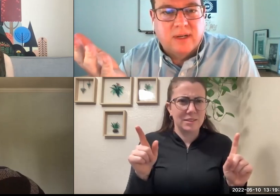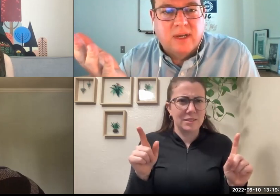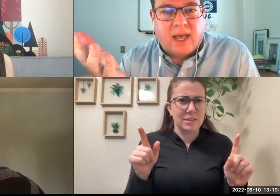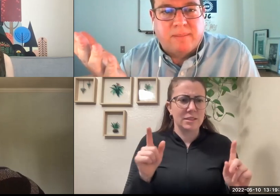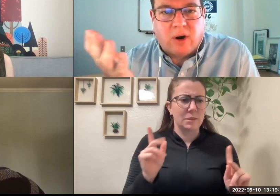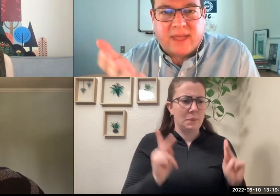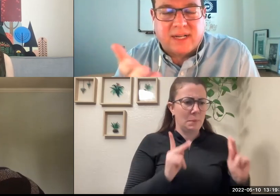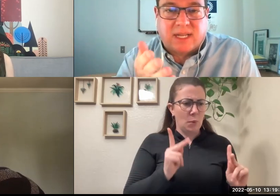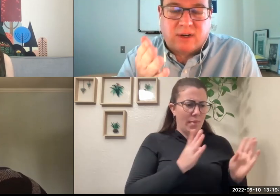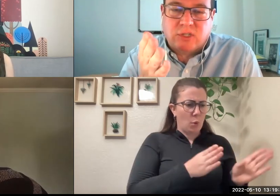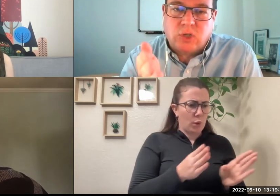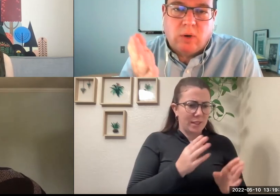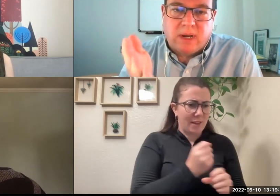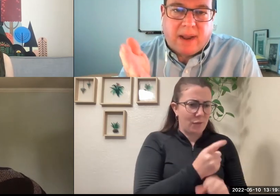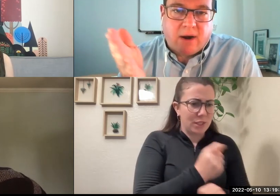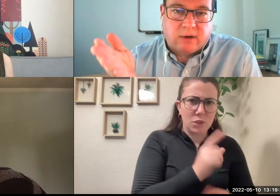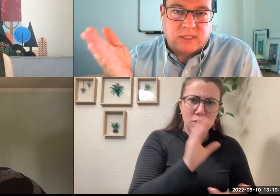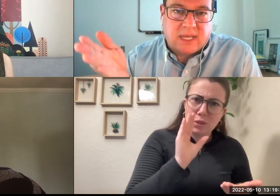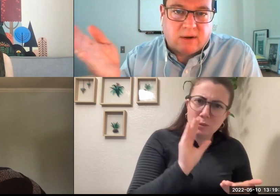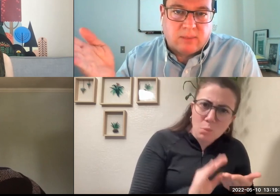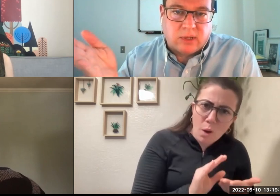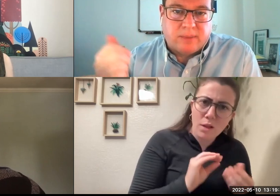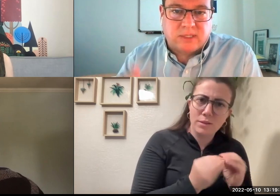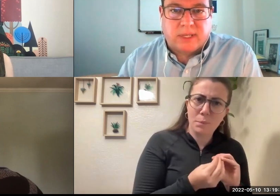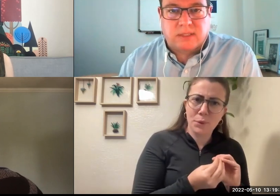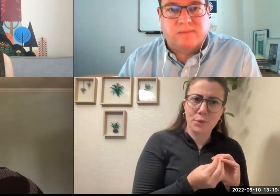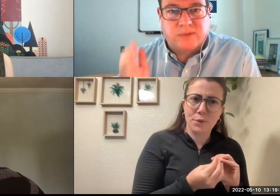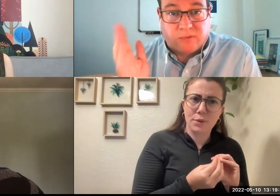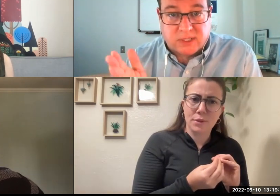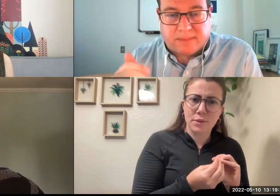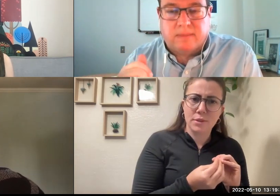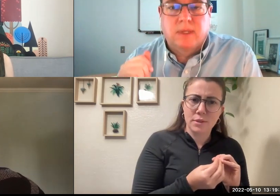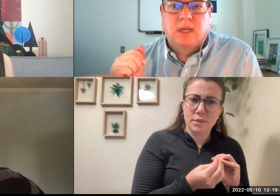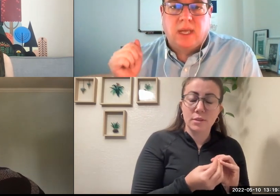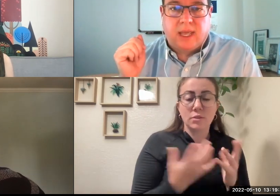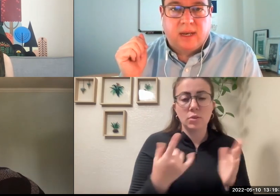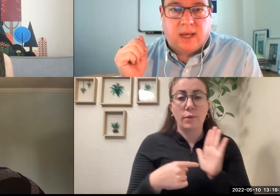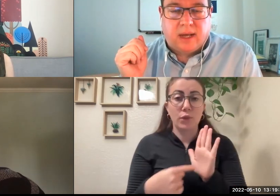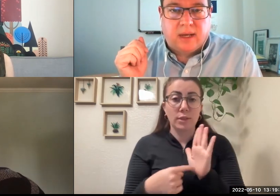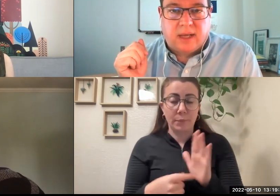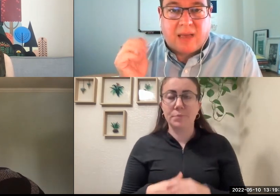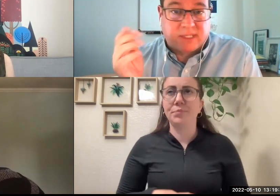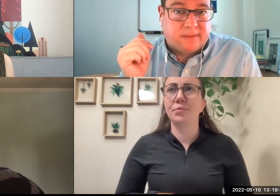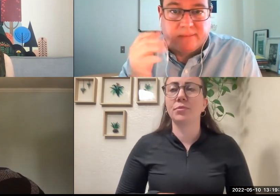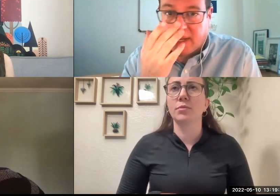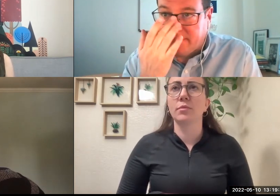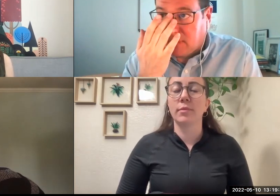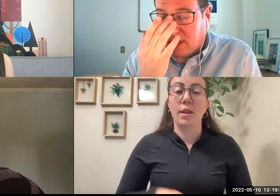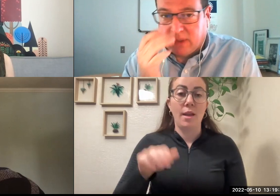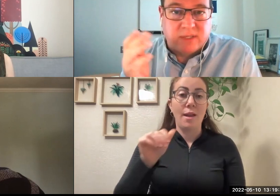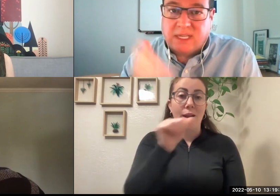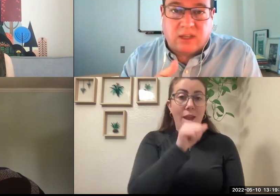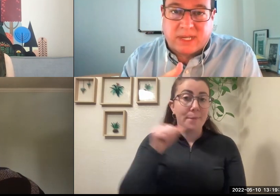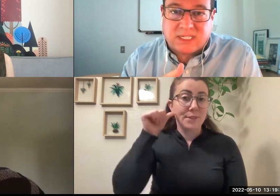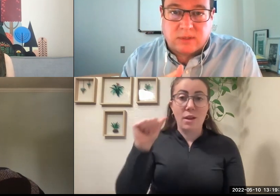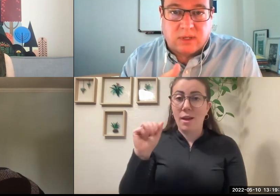year. And part of that is like, there are so many barriers that our labor law puts in place. So for example, in Amazon, right? We